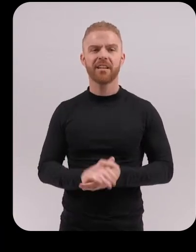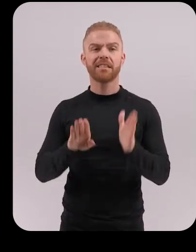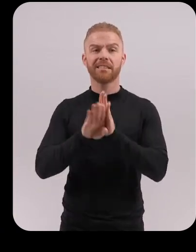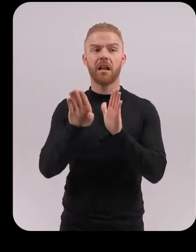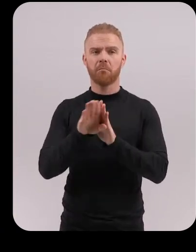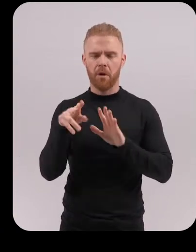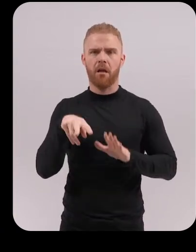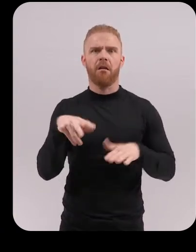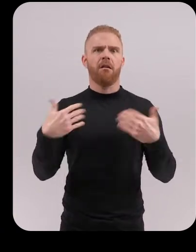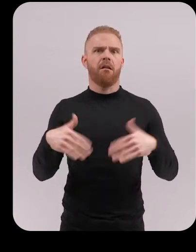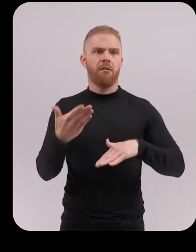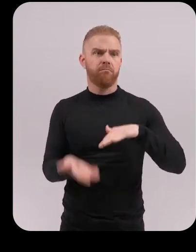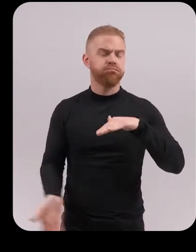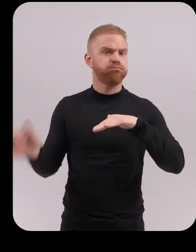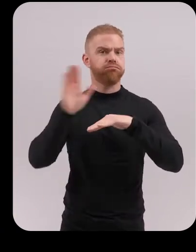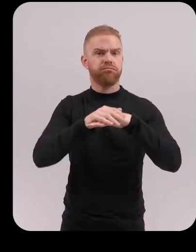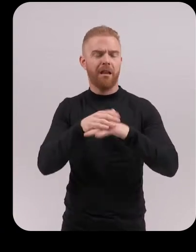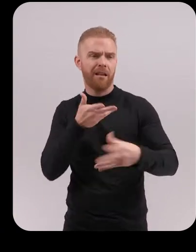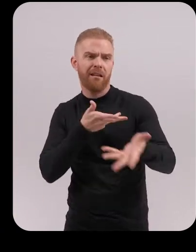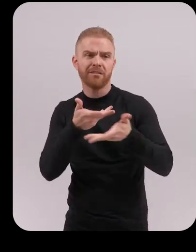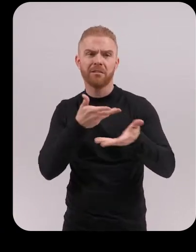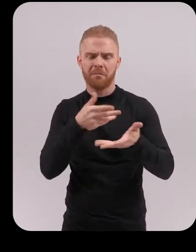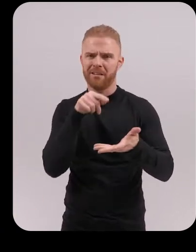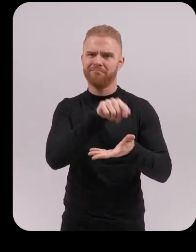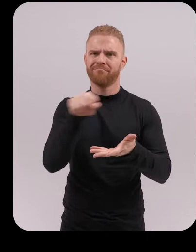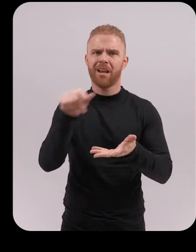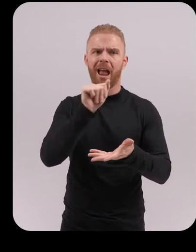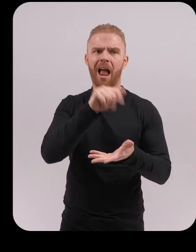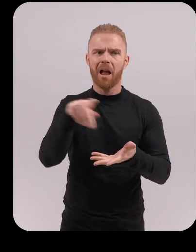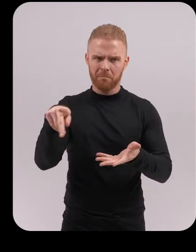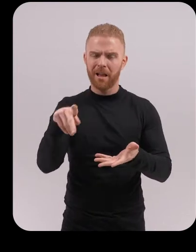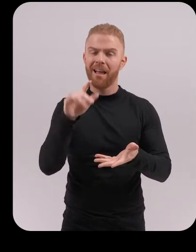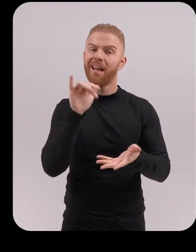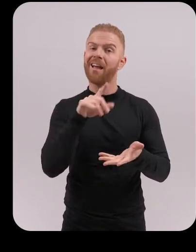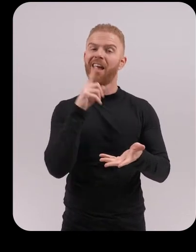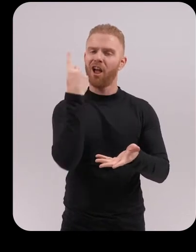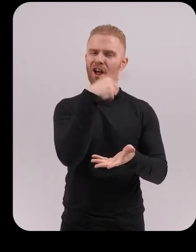Developers have seen significantly increased engagement on apps